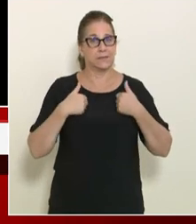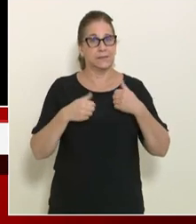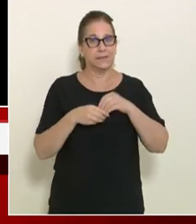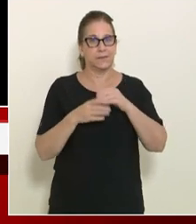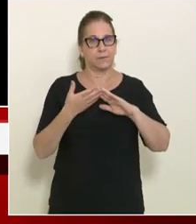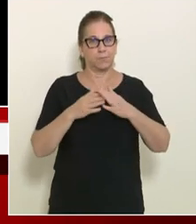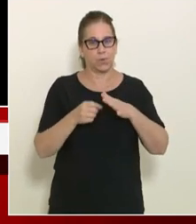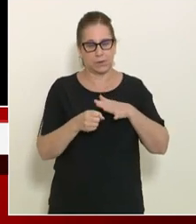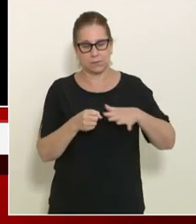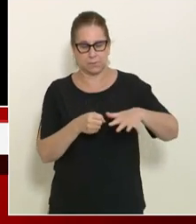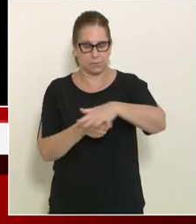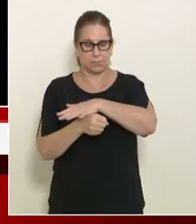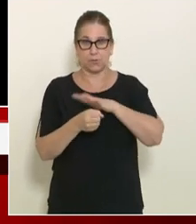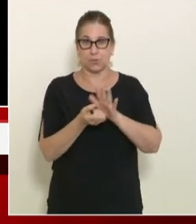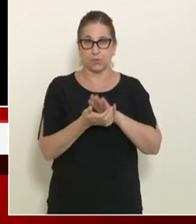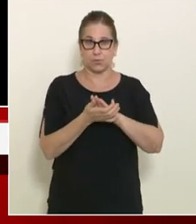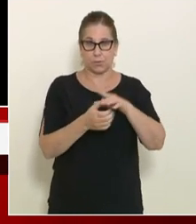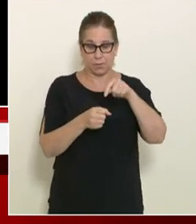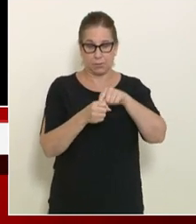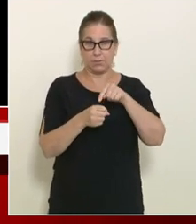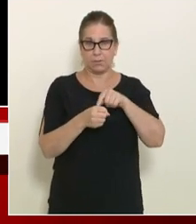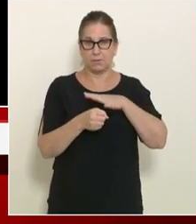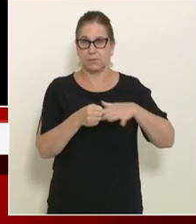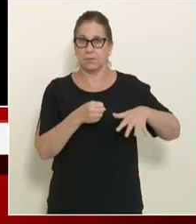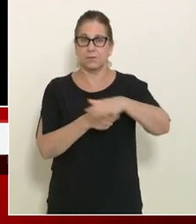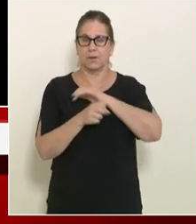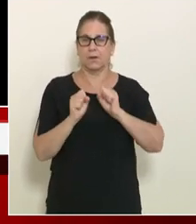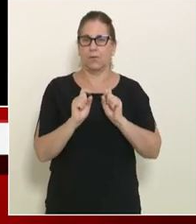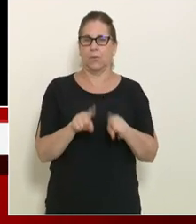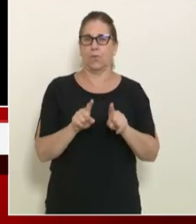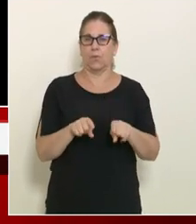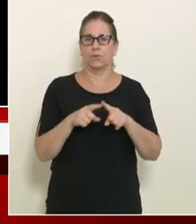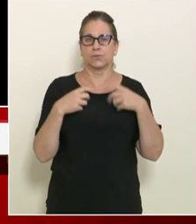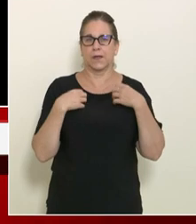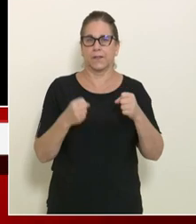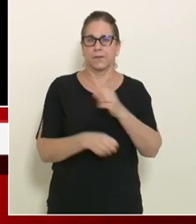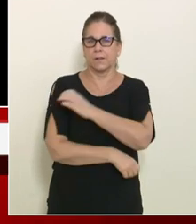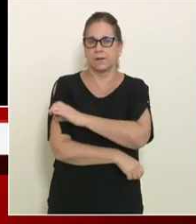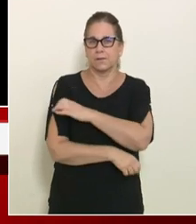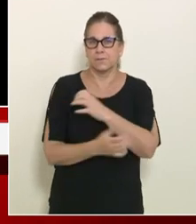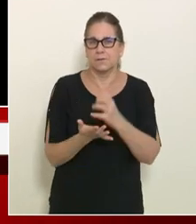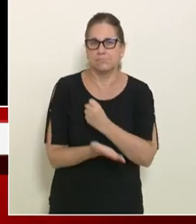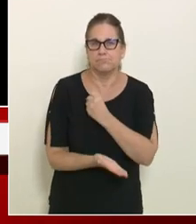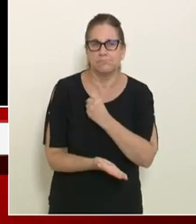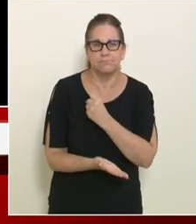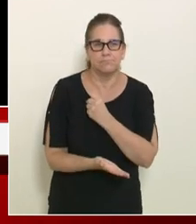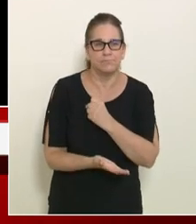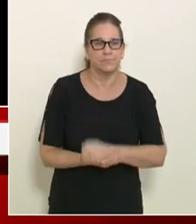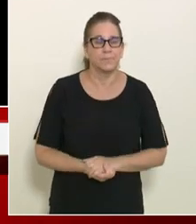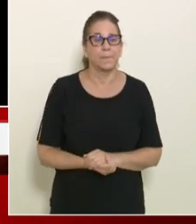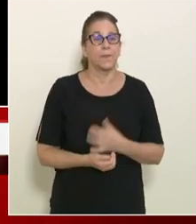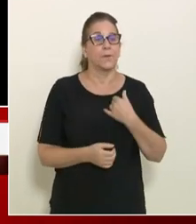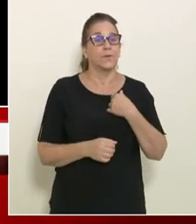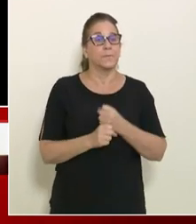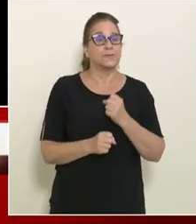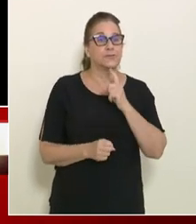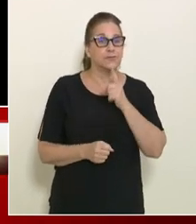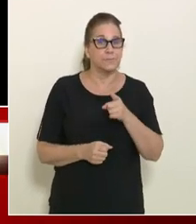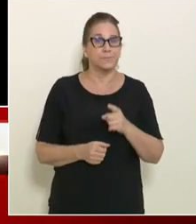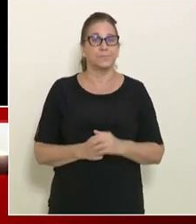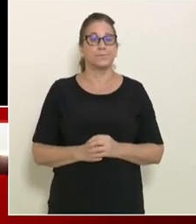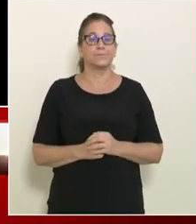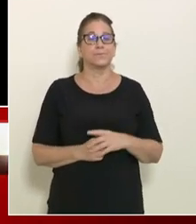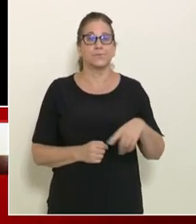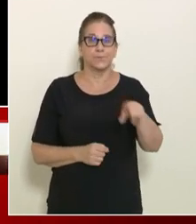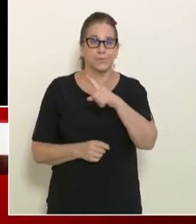school vaccines for children, that all of our children will have the influenza vaccine, as well as all of us